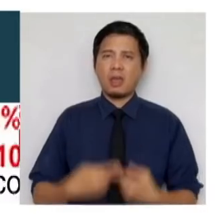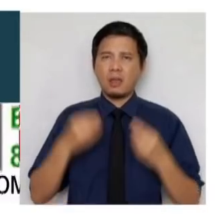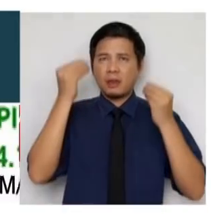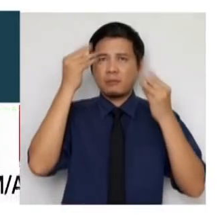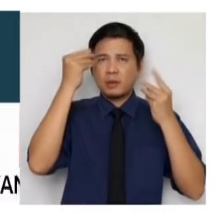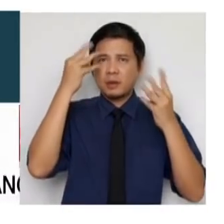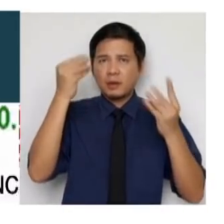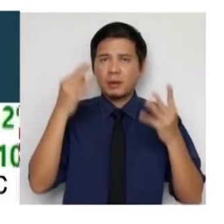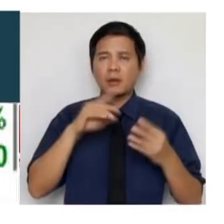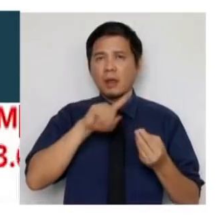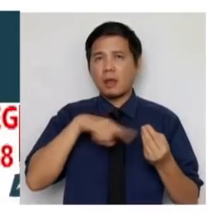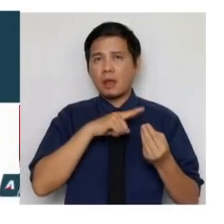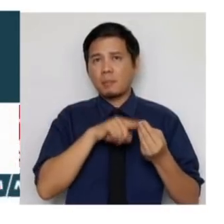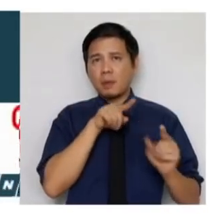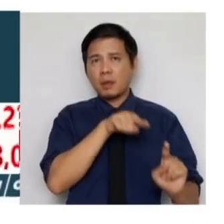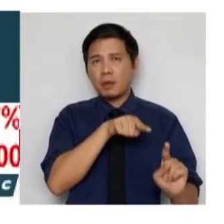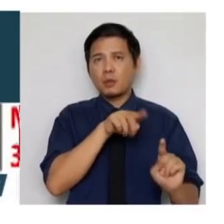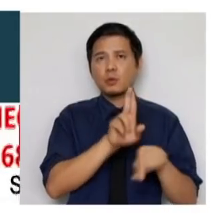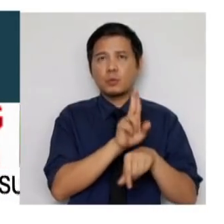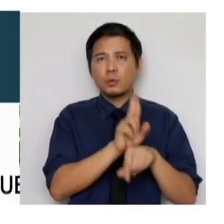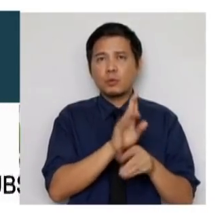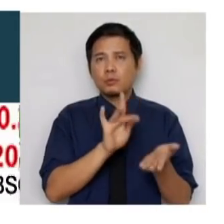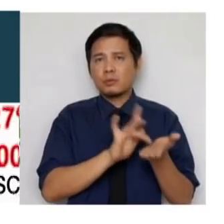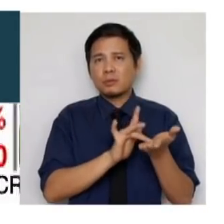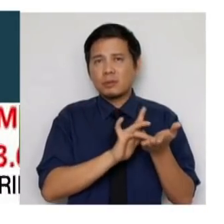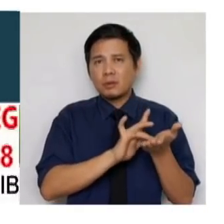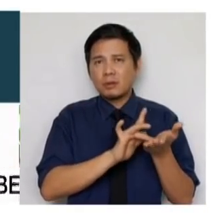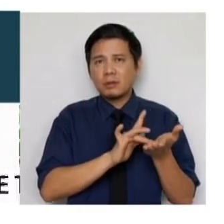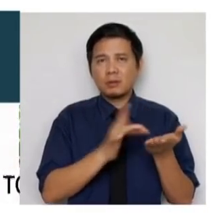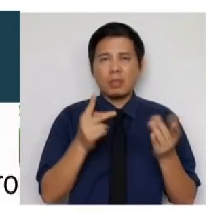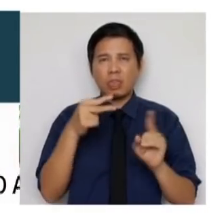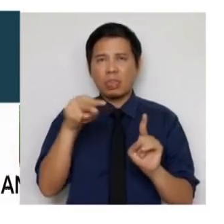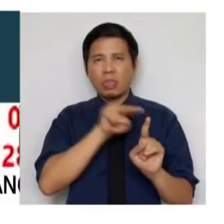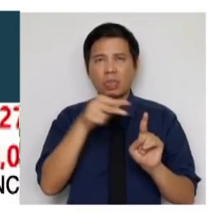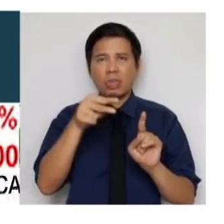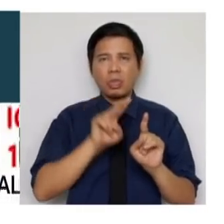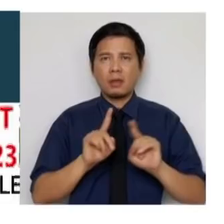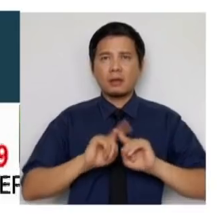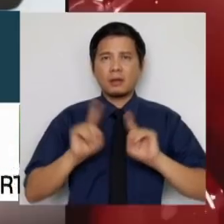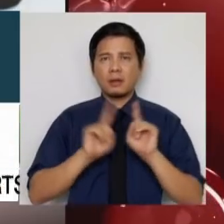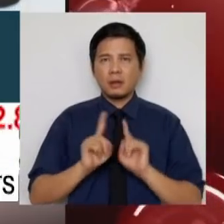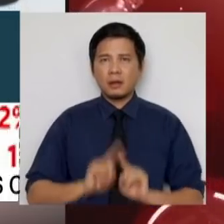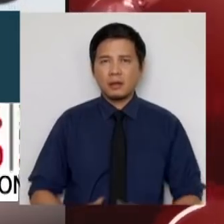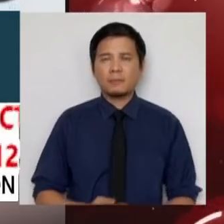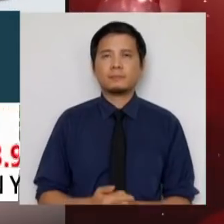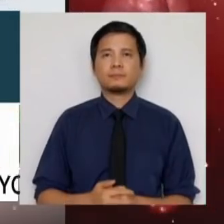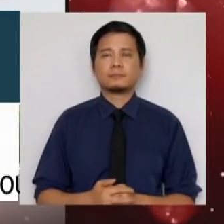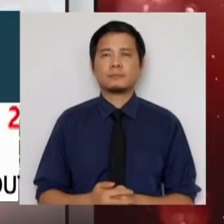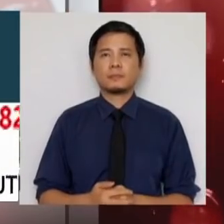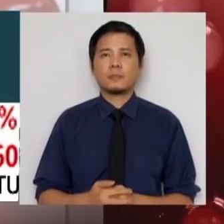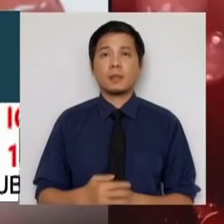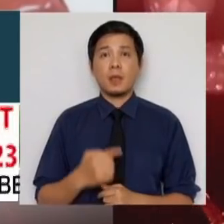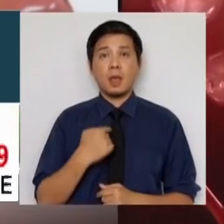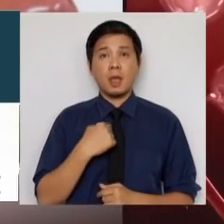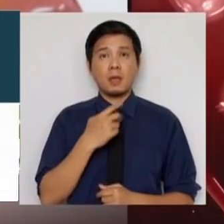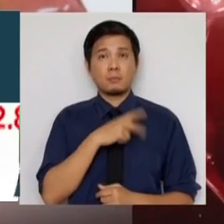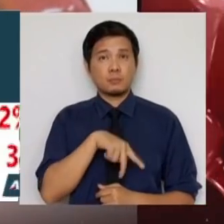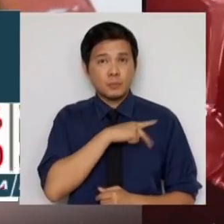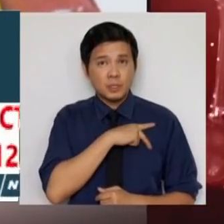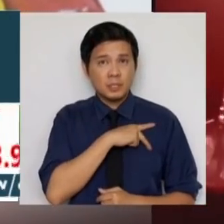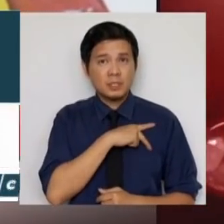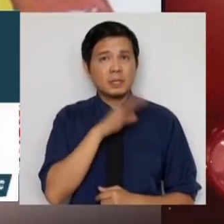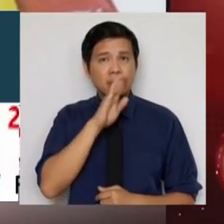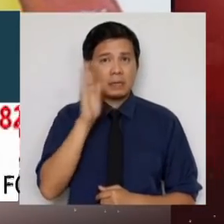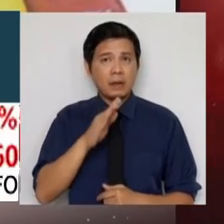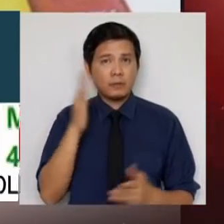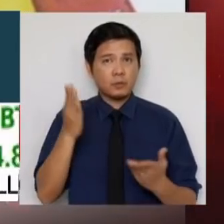conflicting views about the use of the drug. Well, in my, I personally would never recommend a